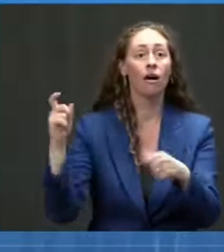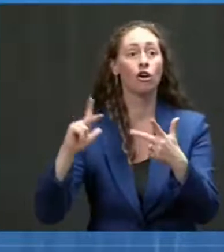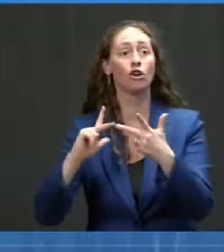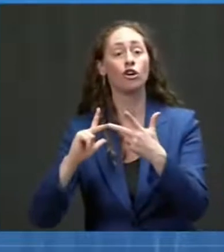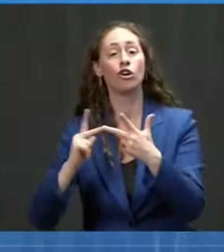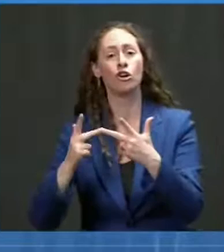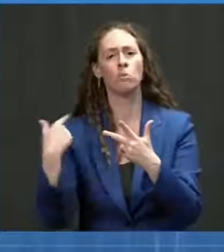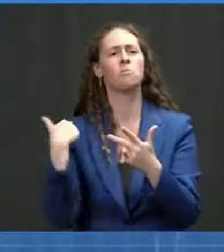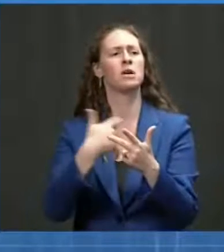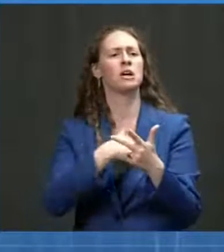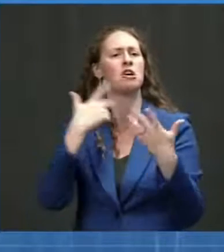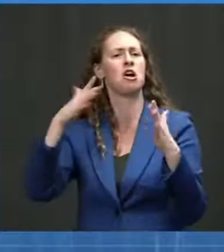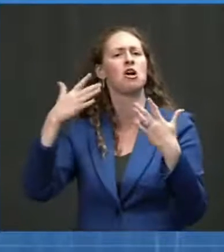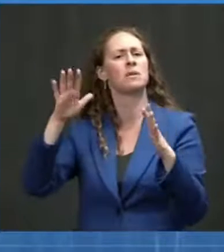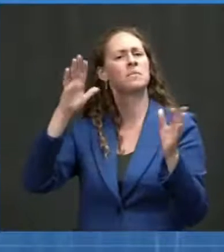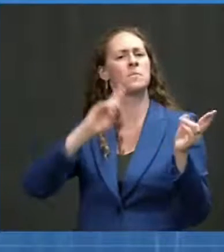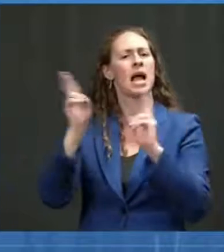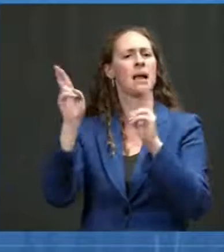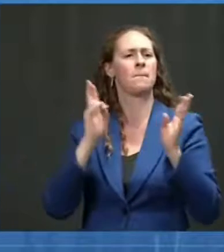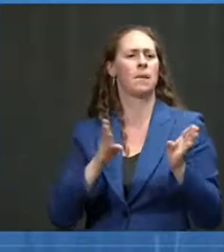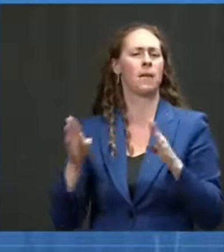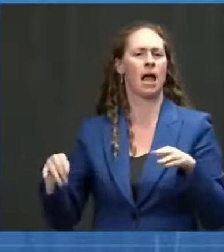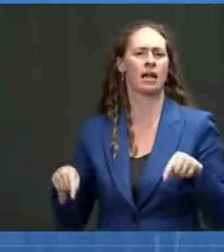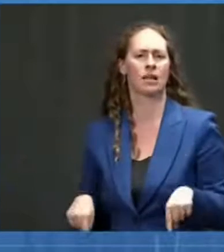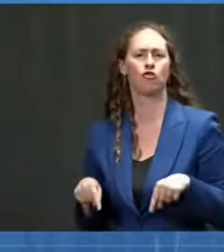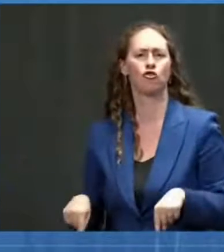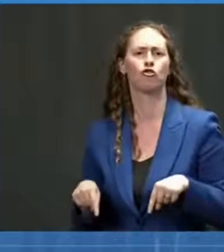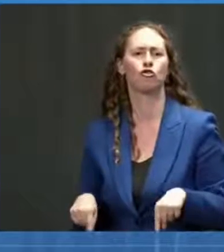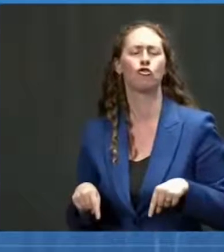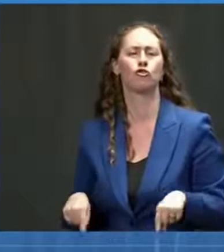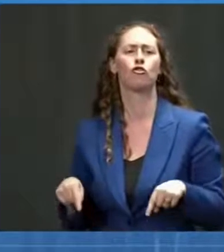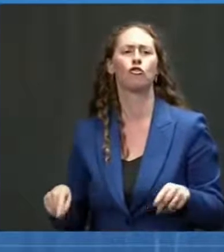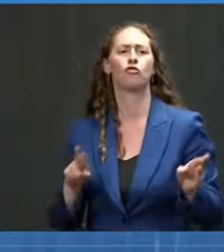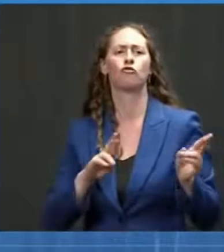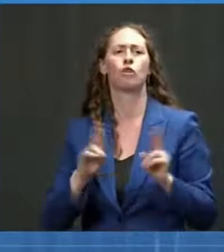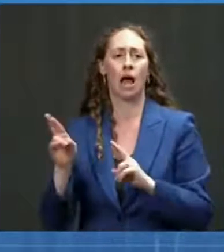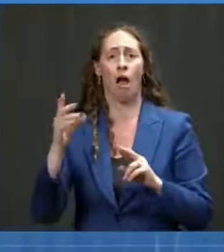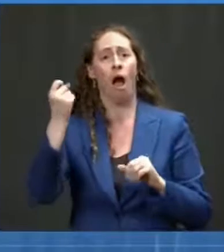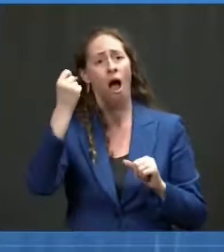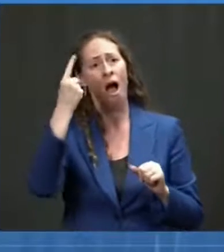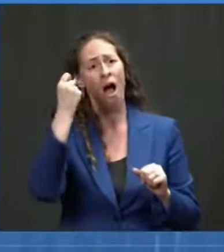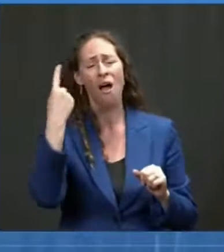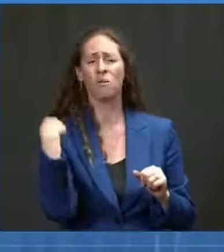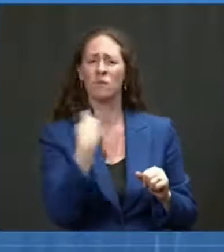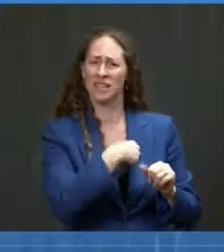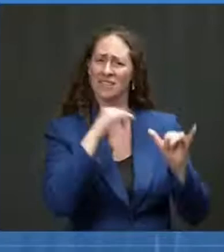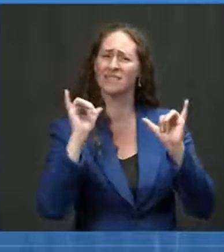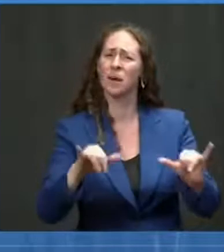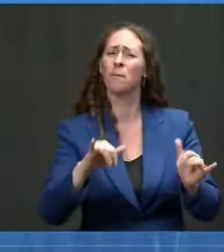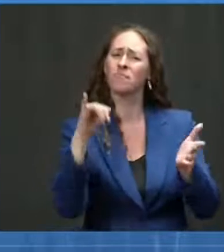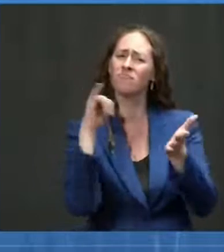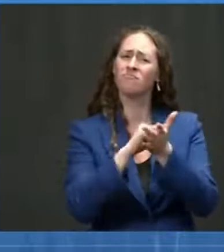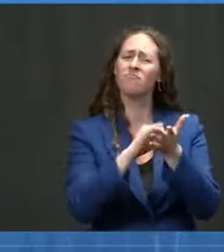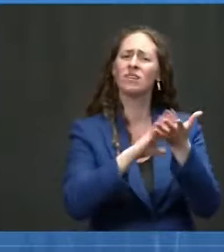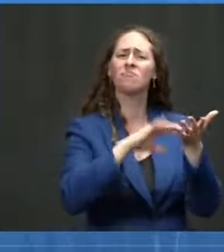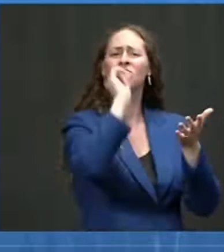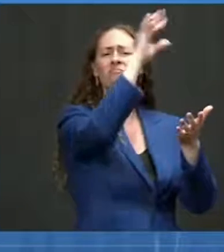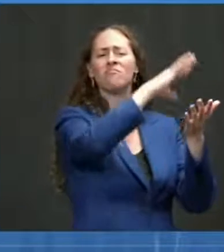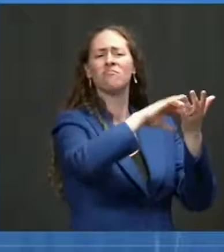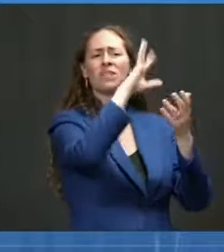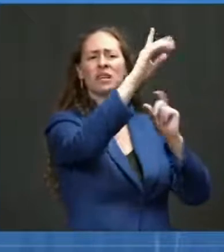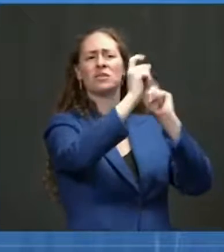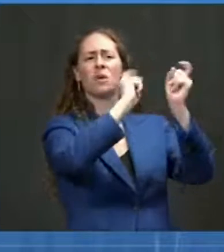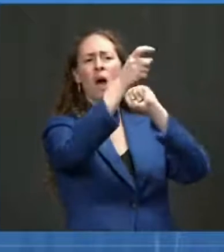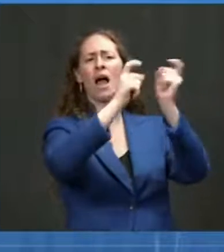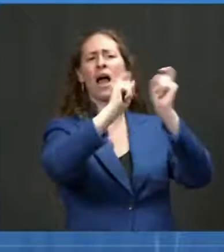United States. And at the same time, we will be donating more than 200 million, twice that number, additional doses to